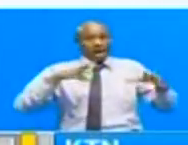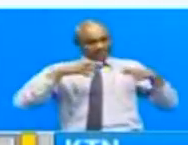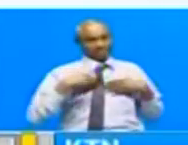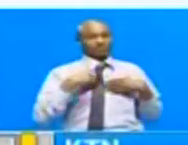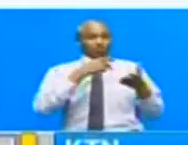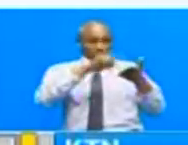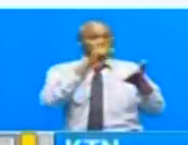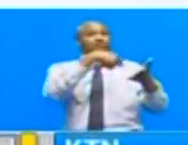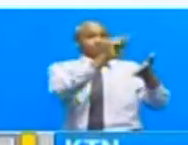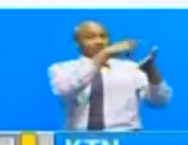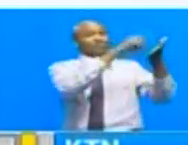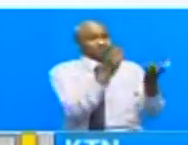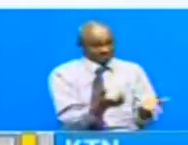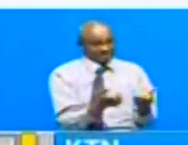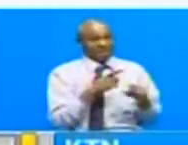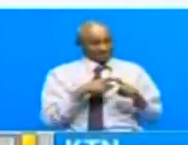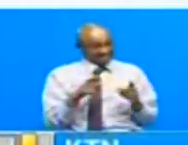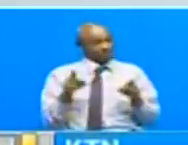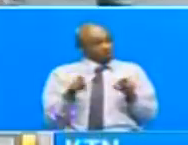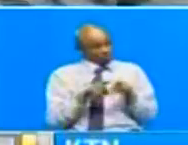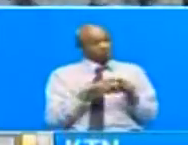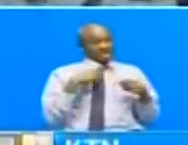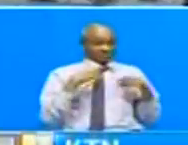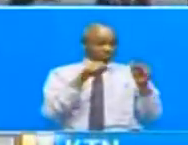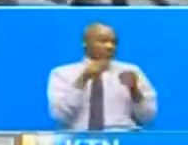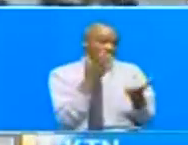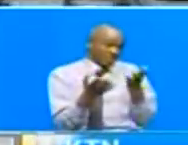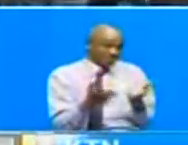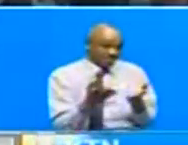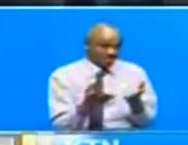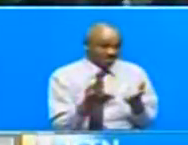far. But also this that possibility that